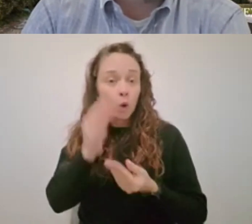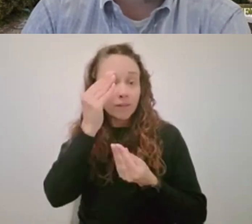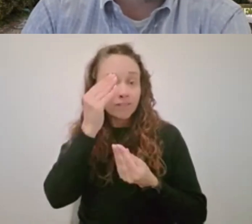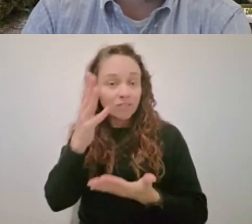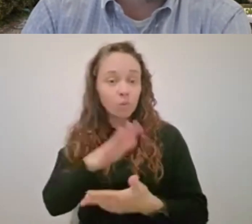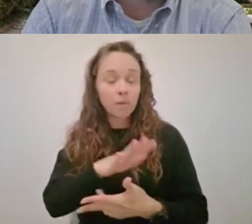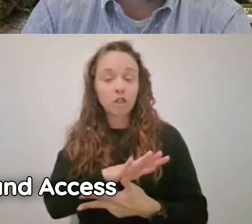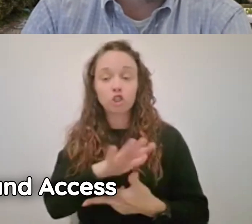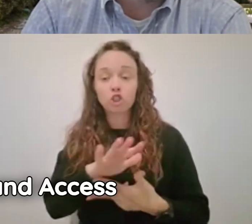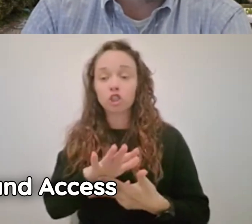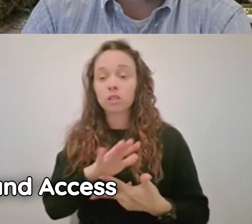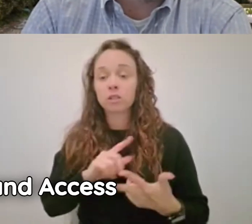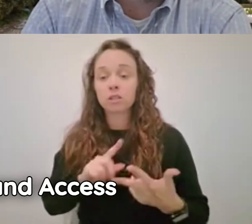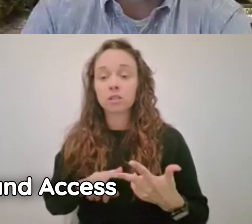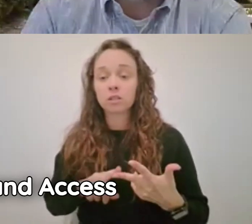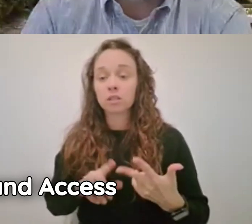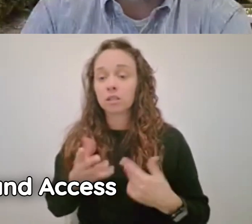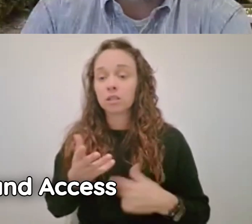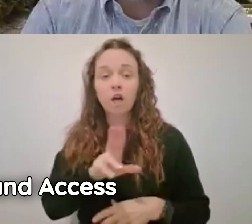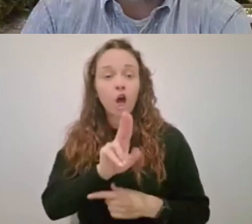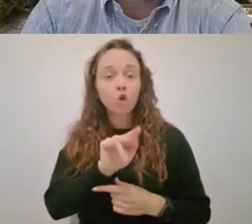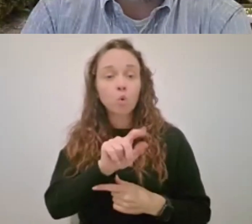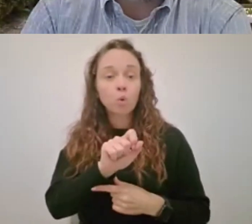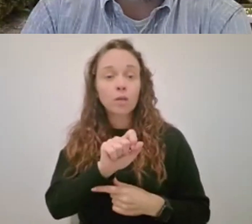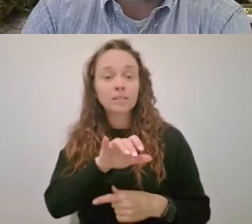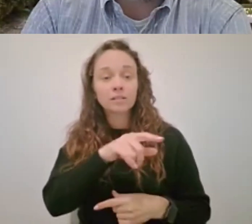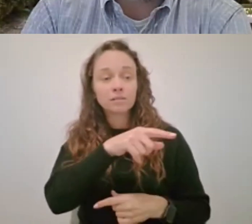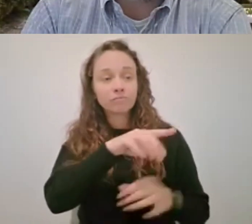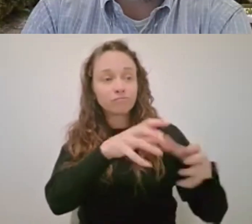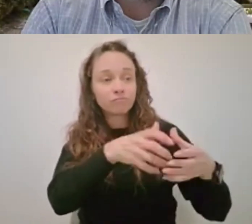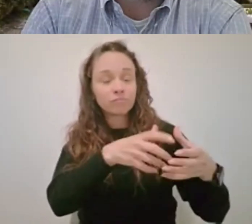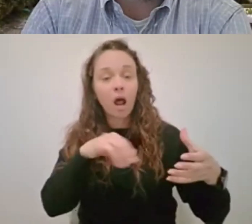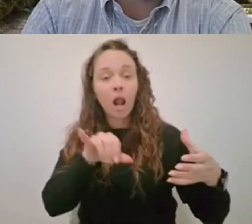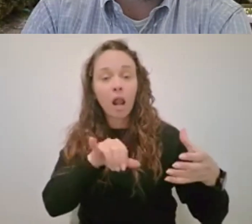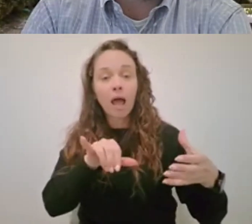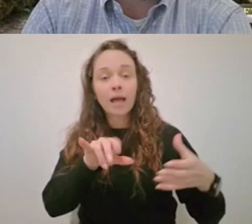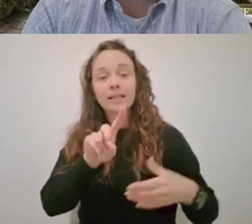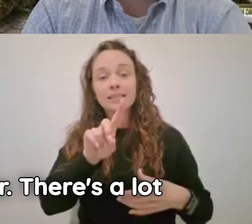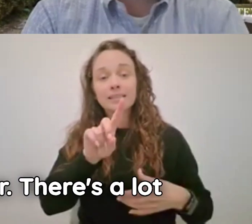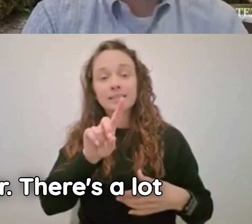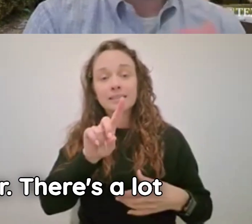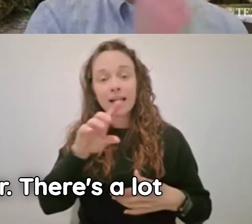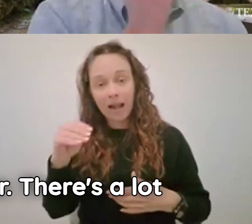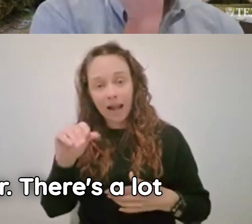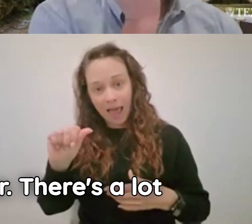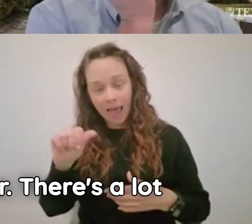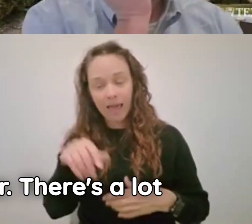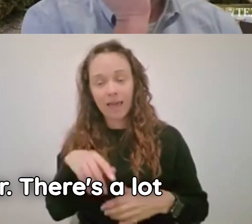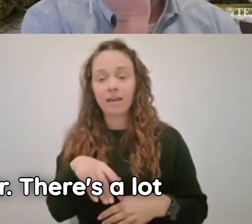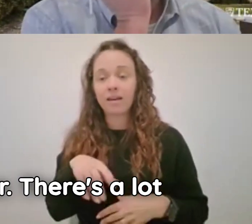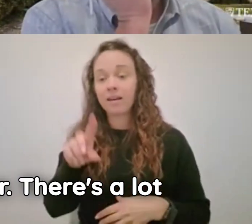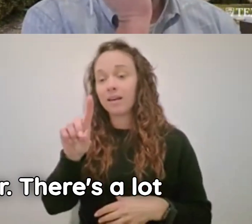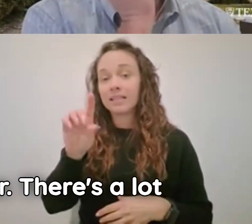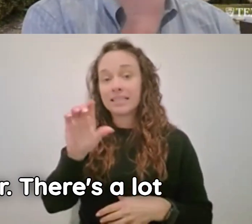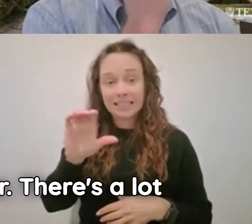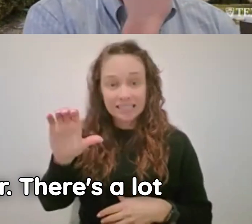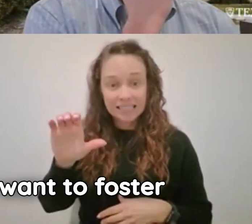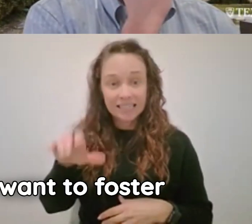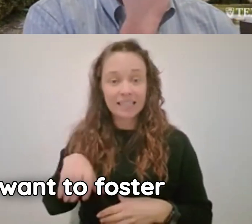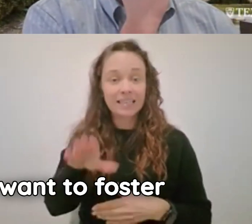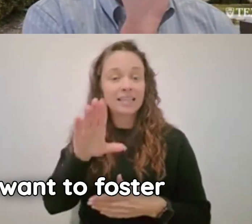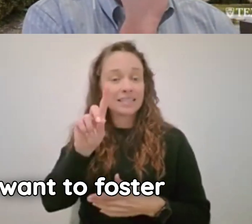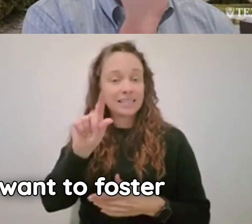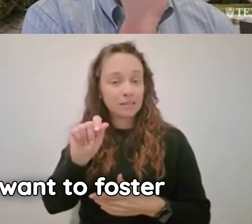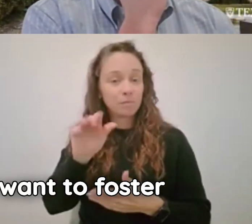with with units like Disability and Access and the Disability Cultural Center. There's a